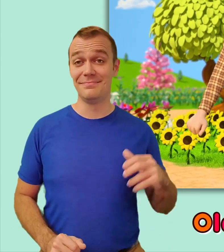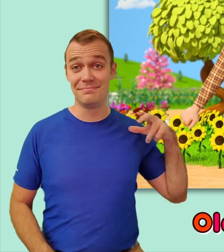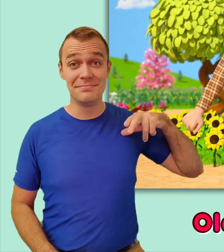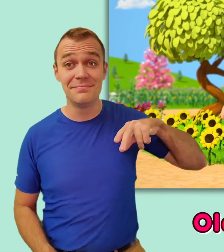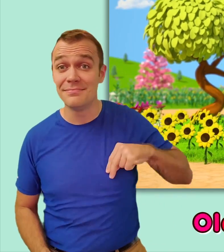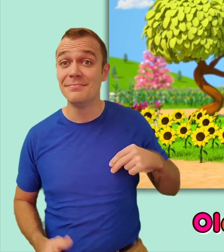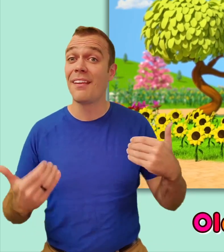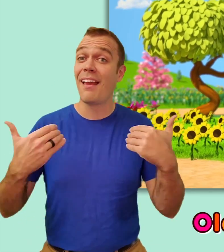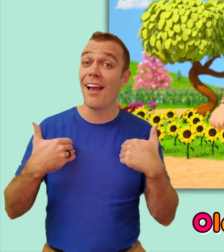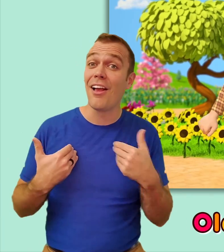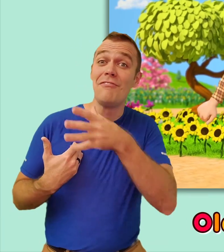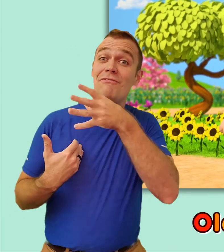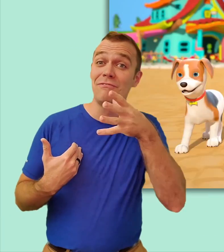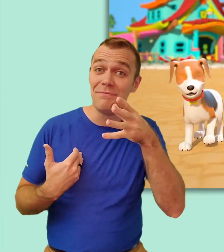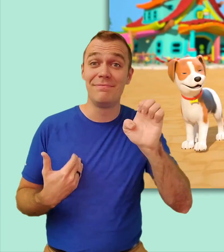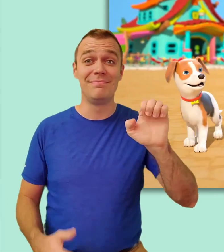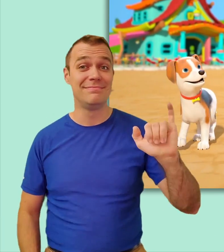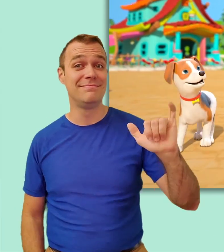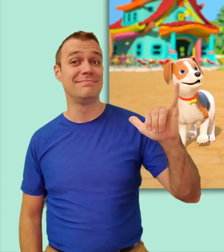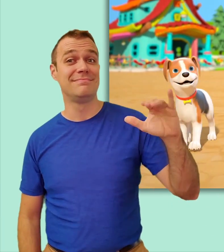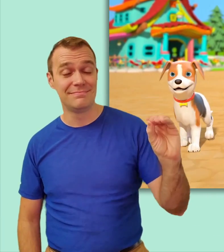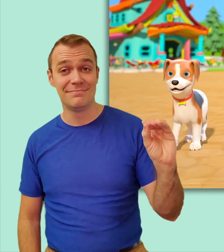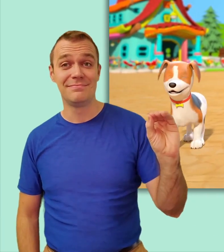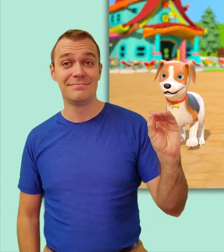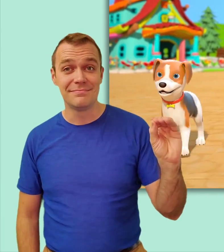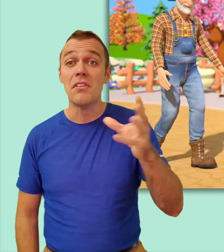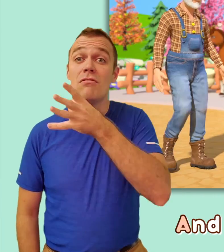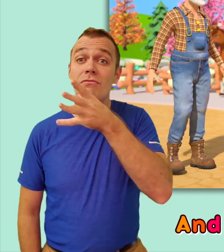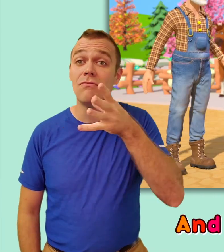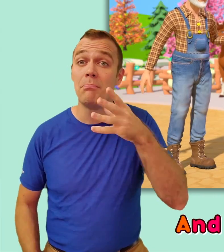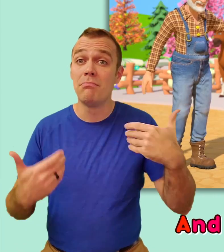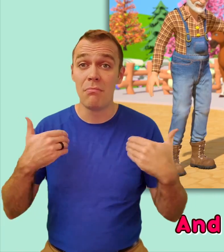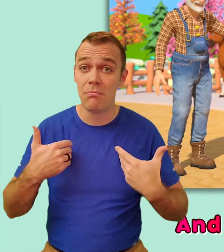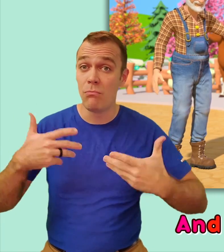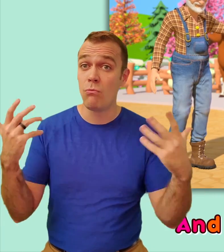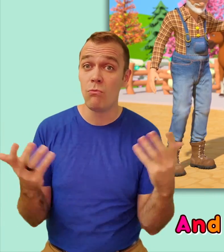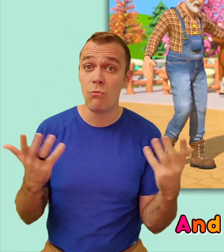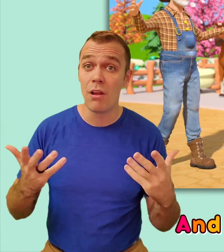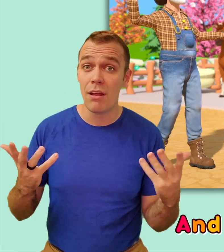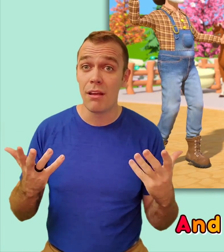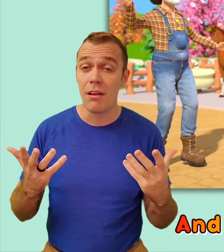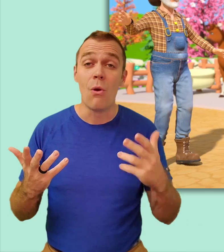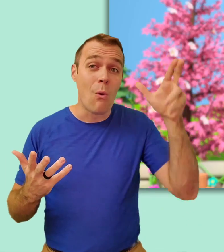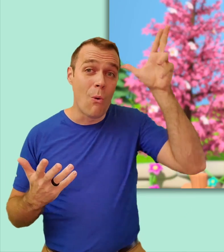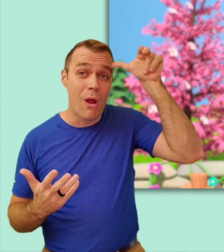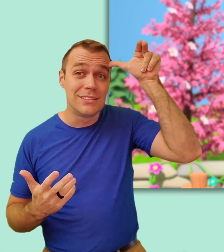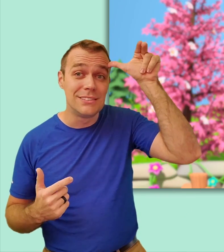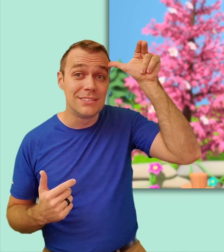Old MacDonald had a farm, E-I-E-I-O. And on his farm he had a